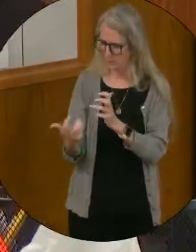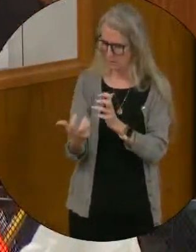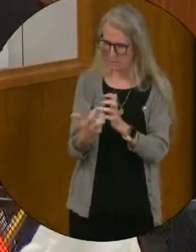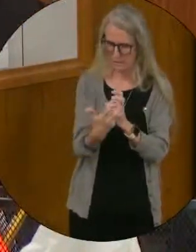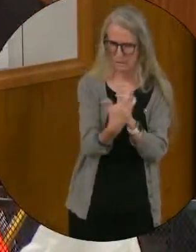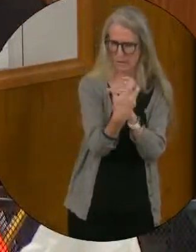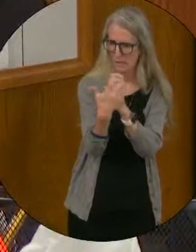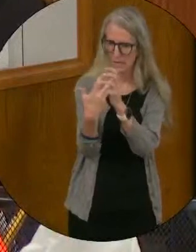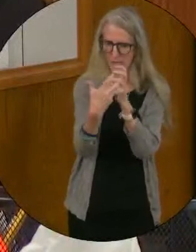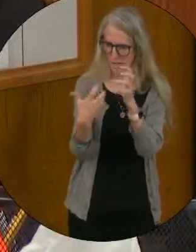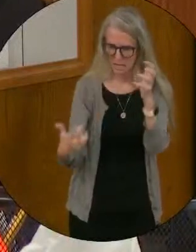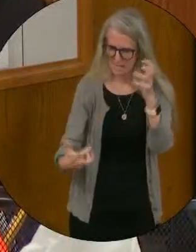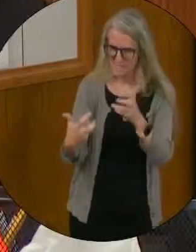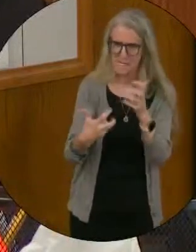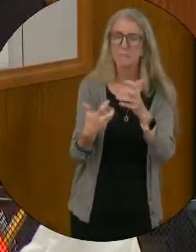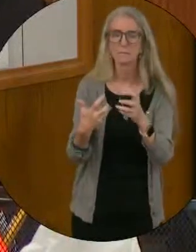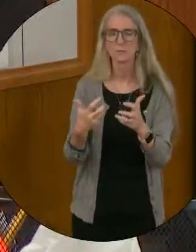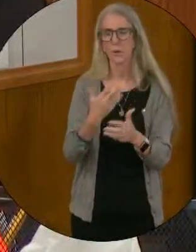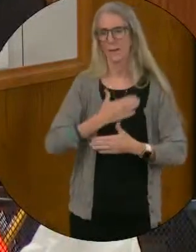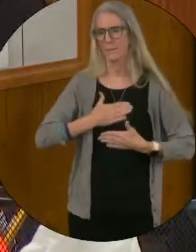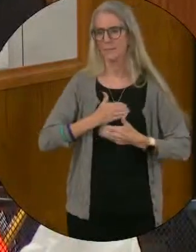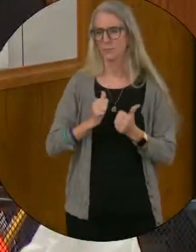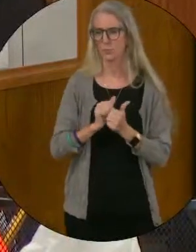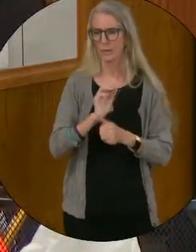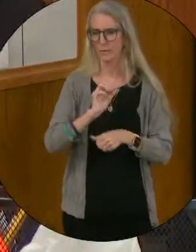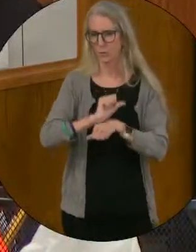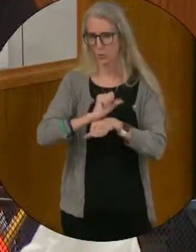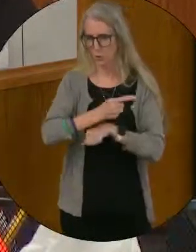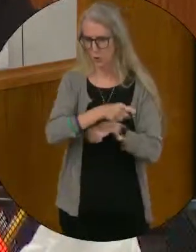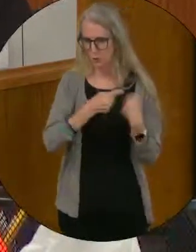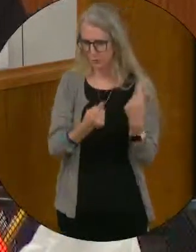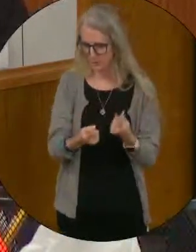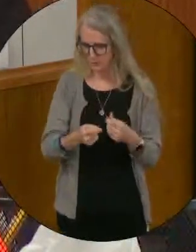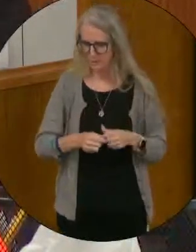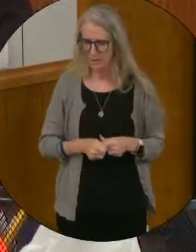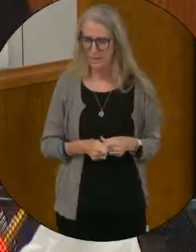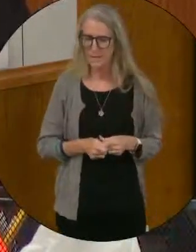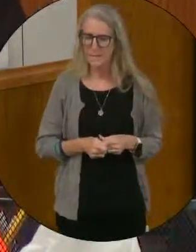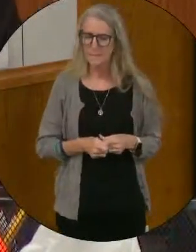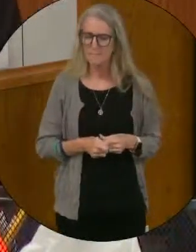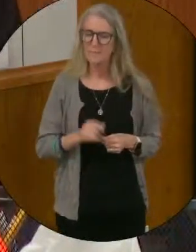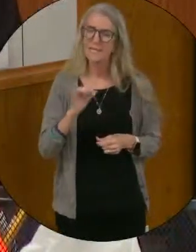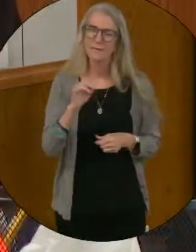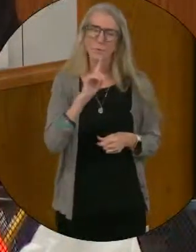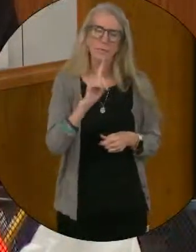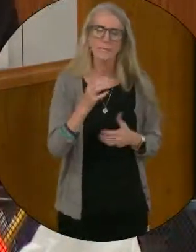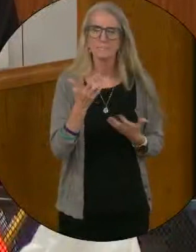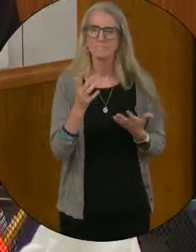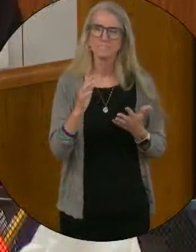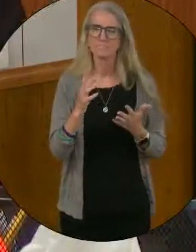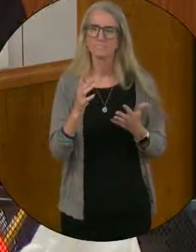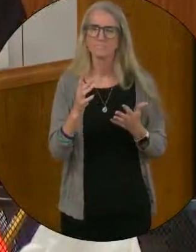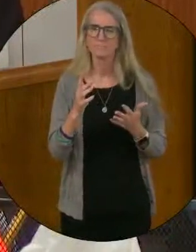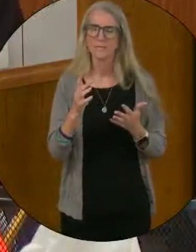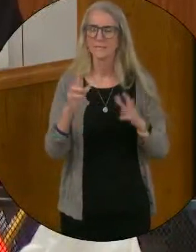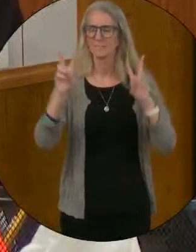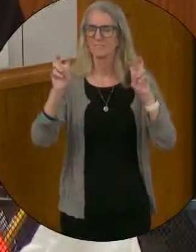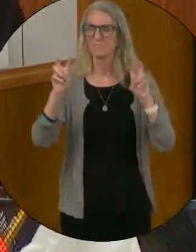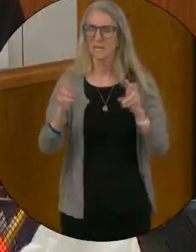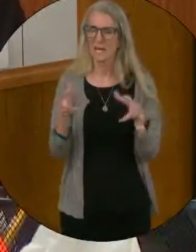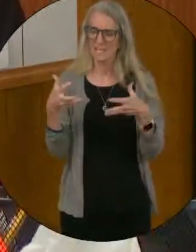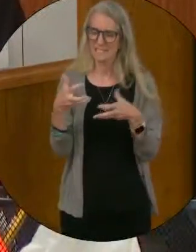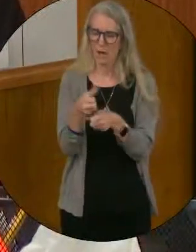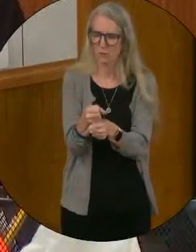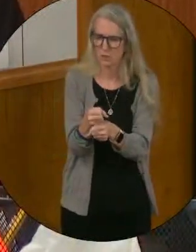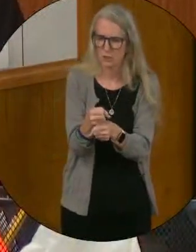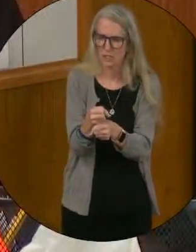really pleased with the work that you're doing here. If you were going to kind of just like, you know, kind of like a down and dirty, the crux of